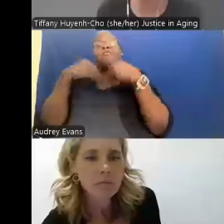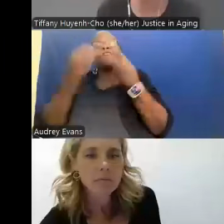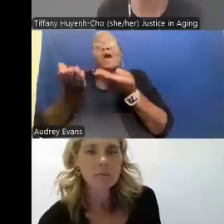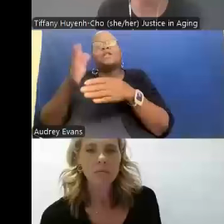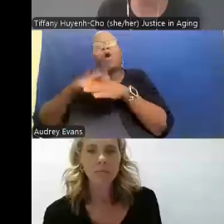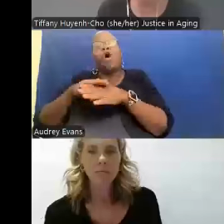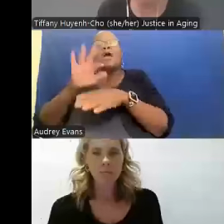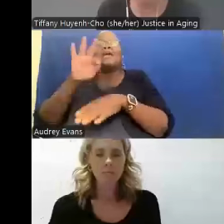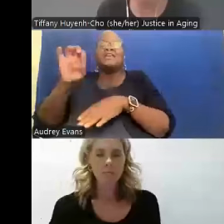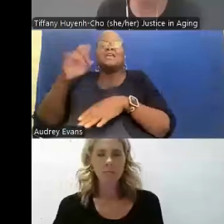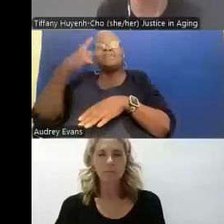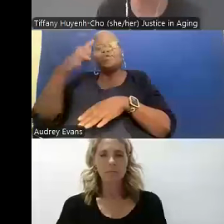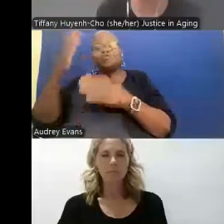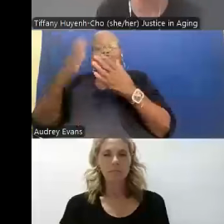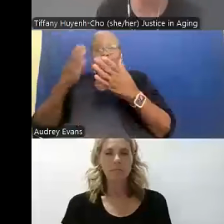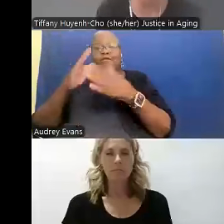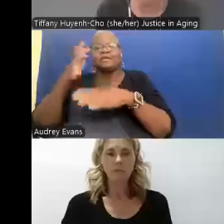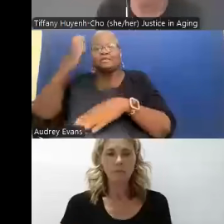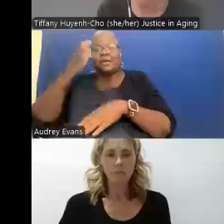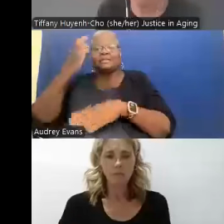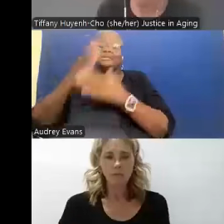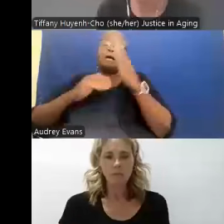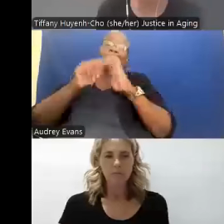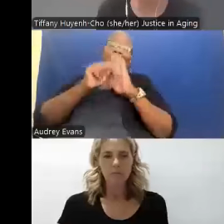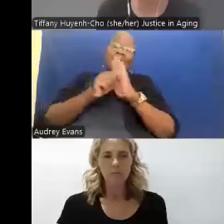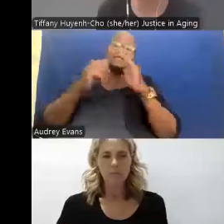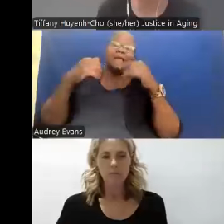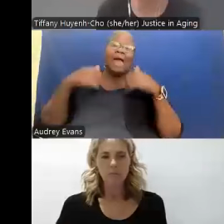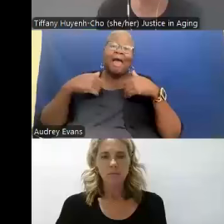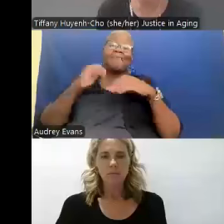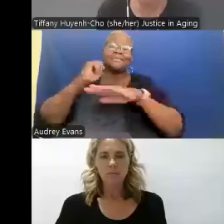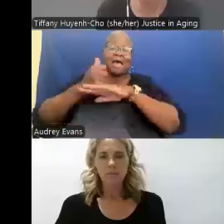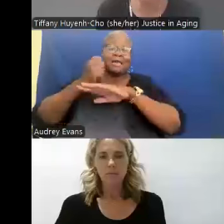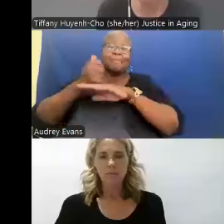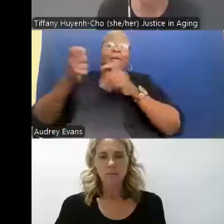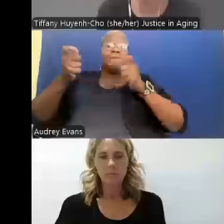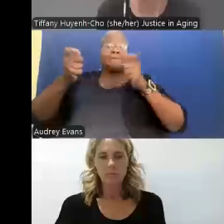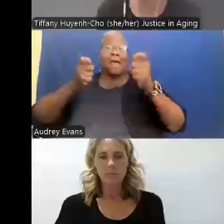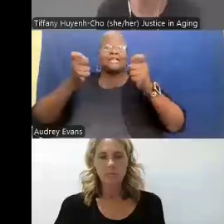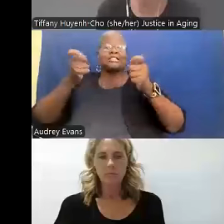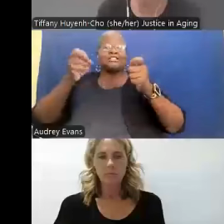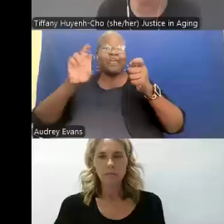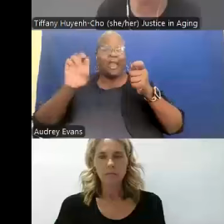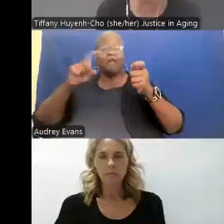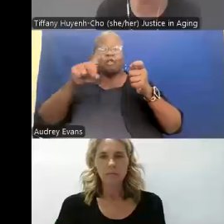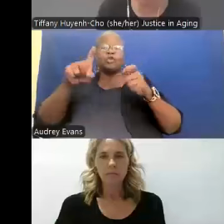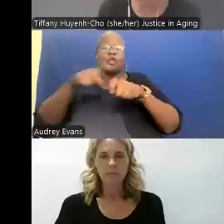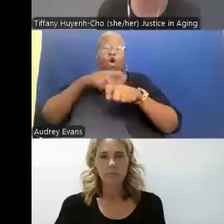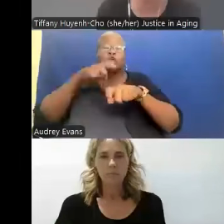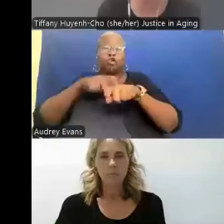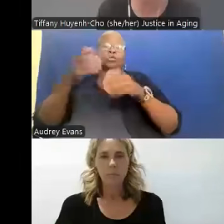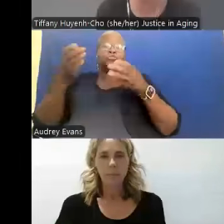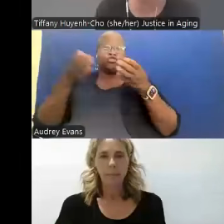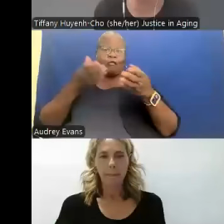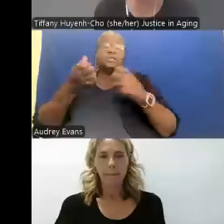a fee-for-service basis. Some states instead have set up managed care for those long-term services